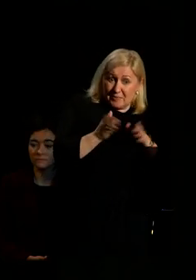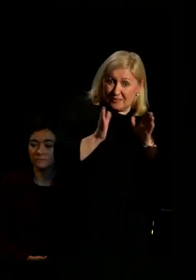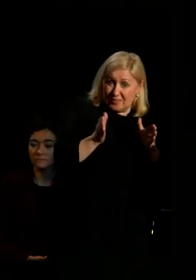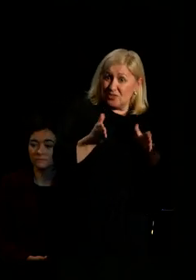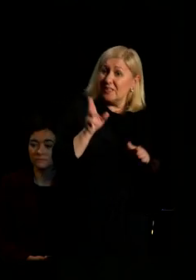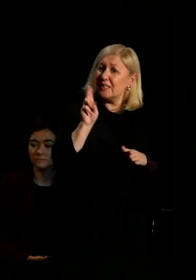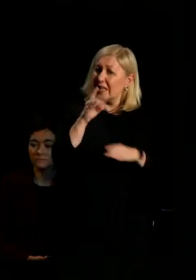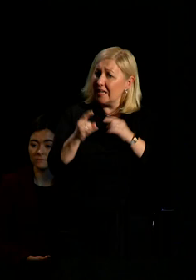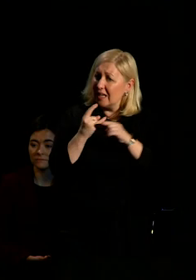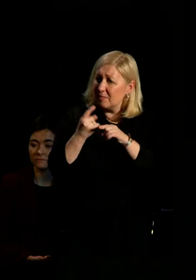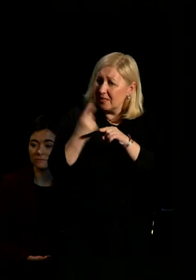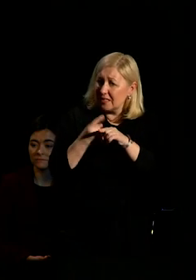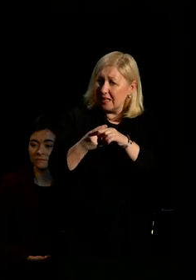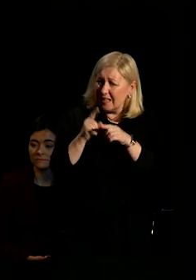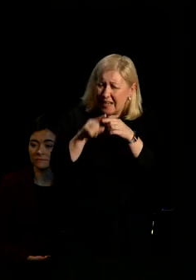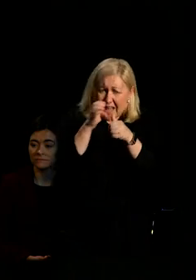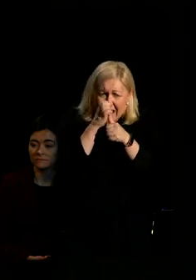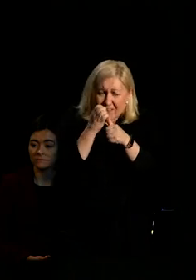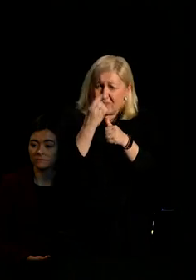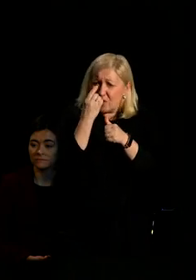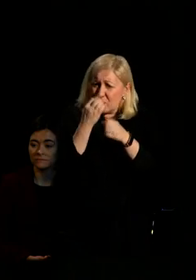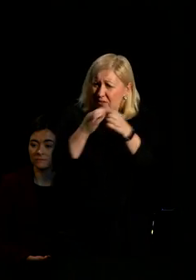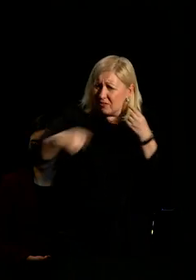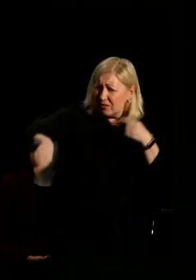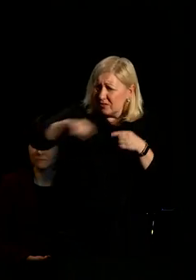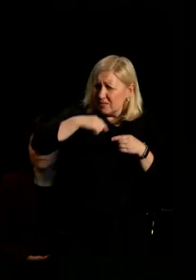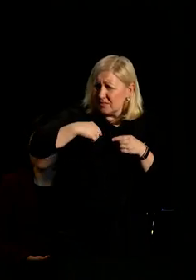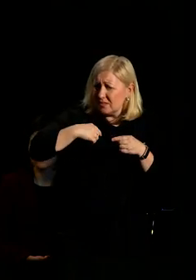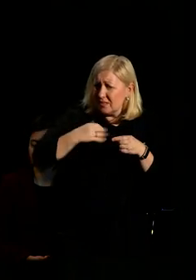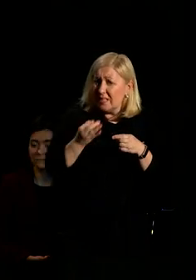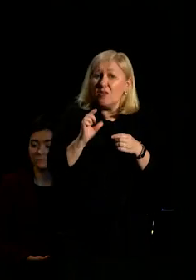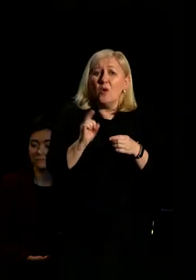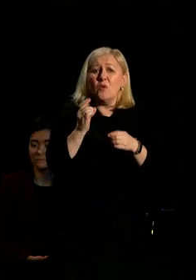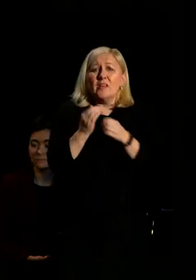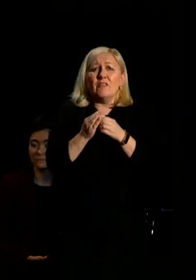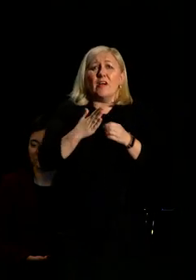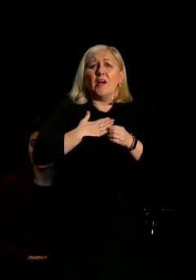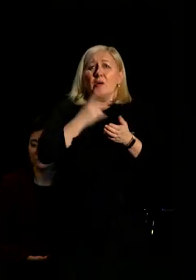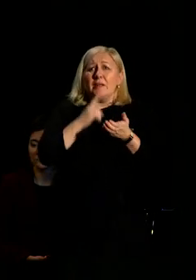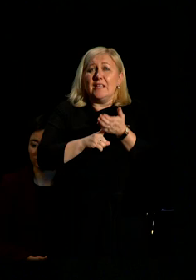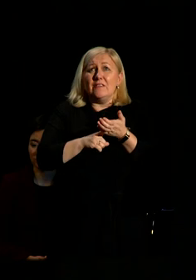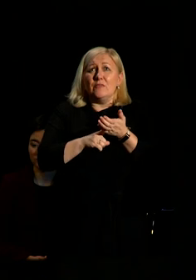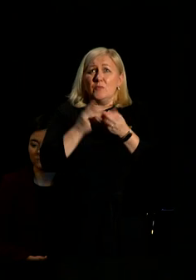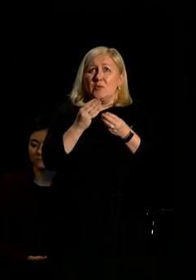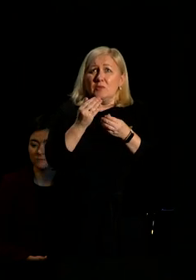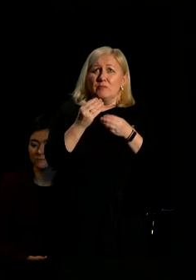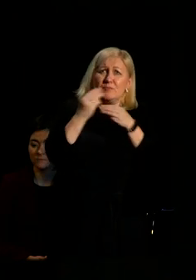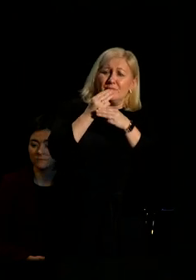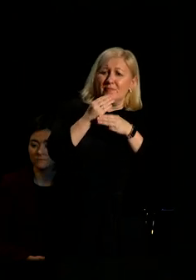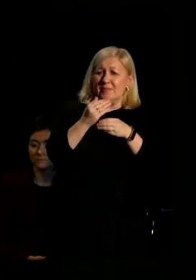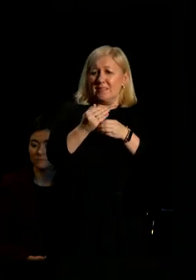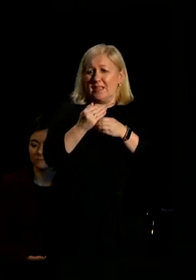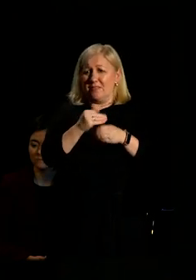again. And every one of us, if only out of our own sense of self-preservation, has a solemn